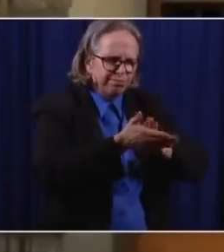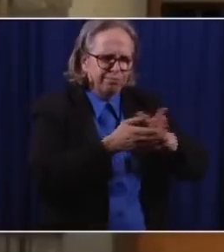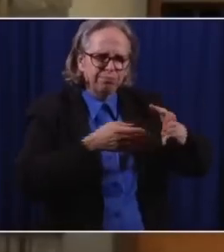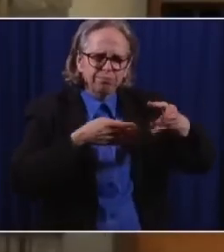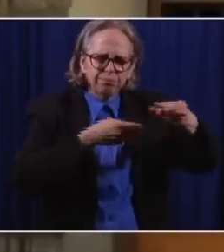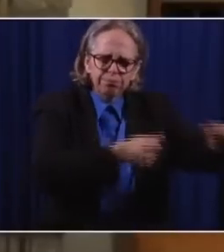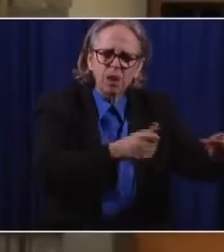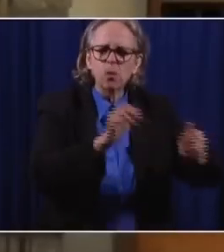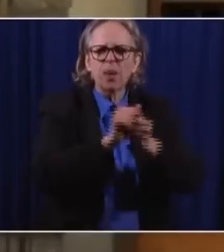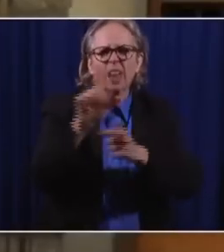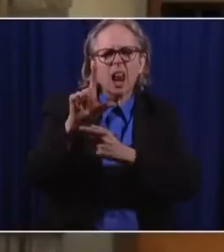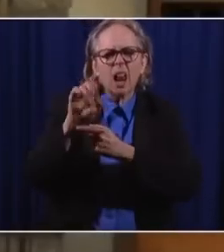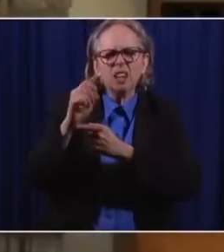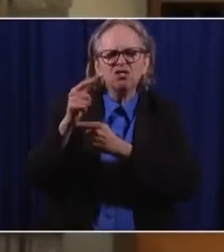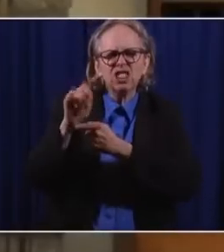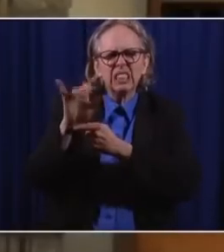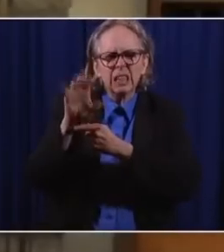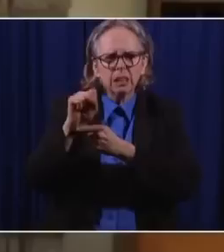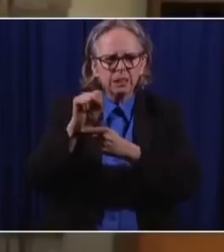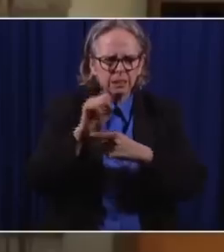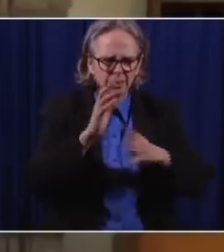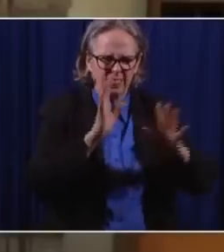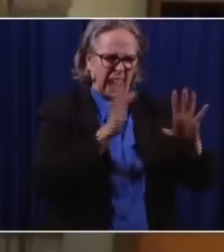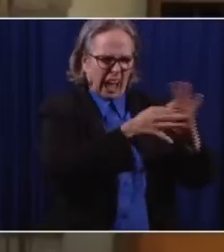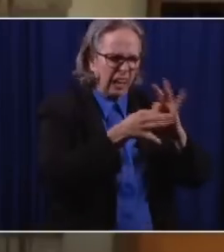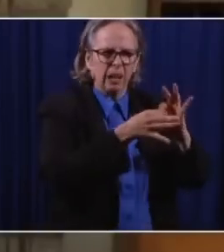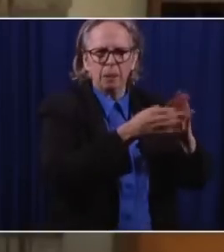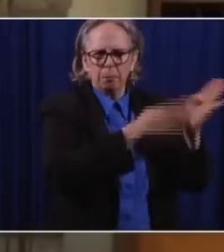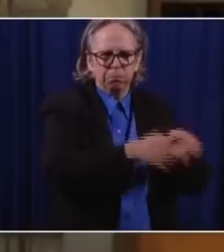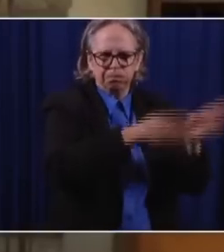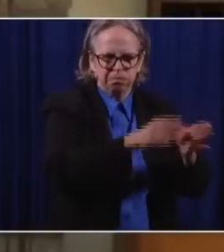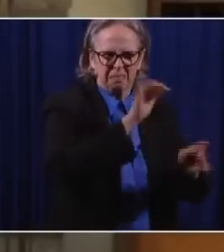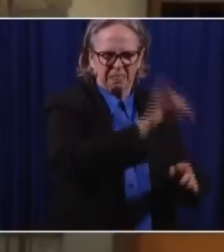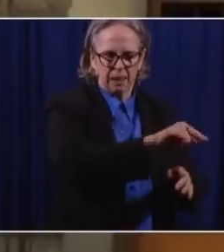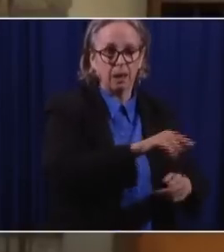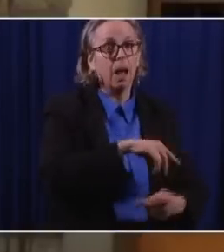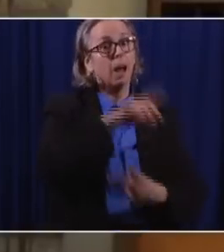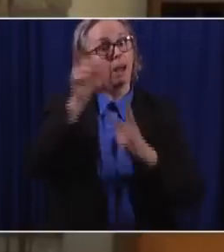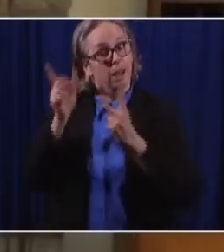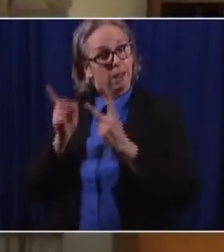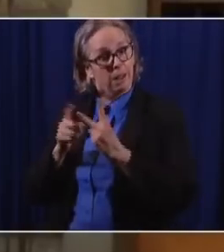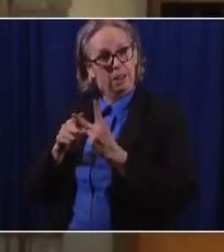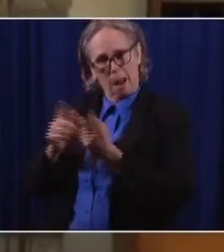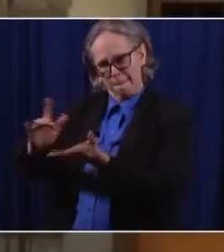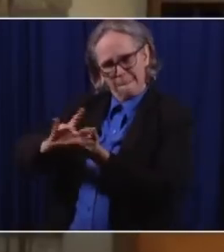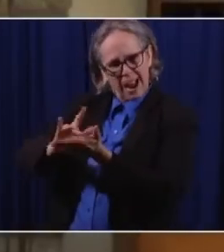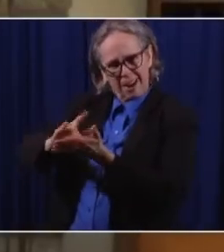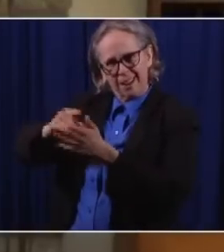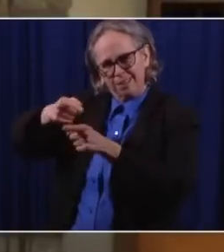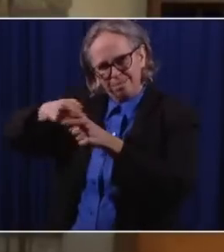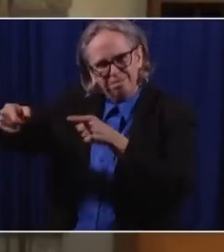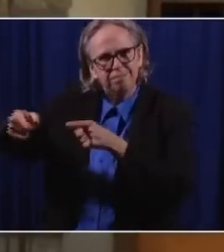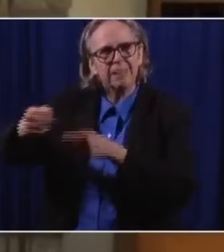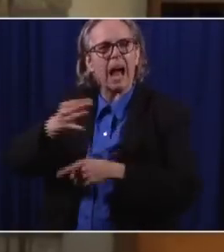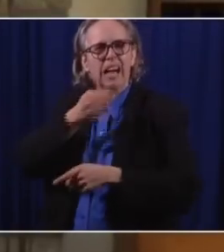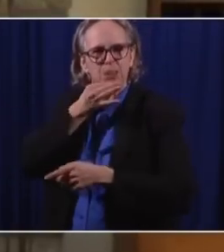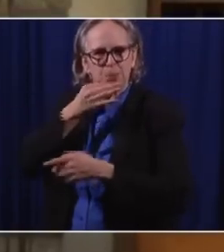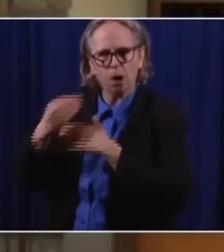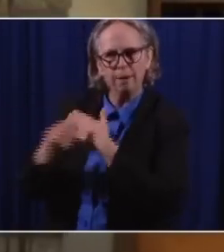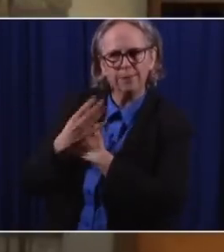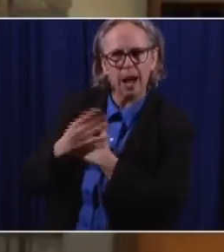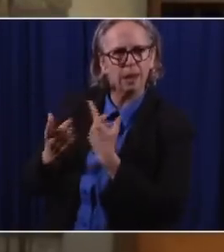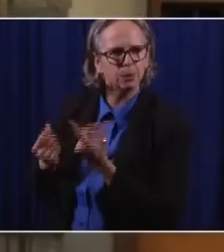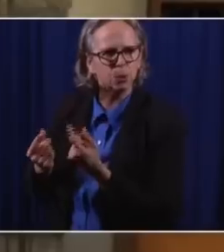getting vaccine out, but doing all the other things that need to be done, making sure that we've got the